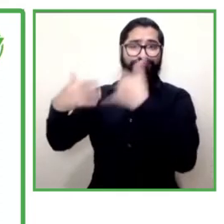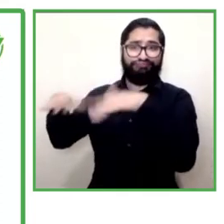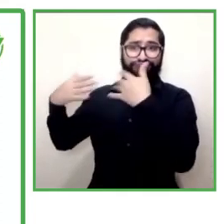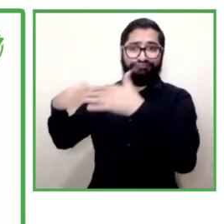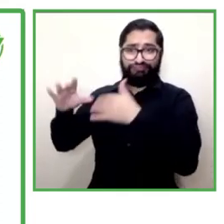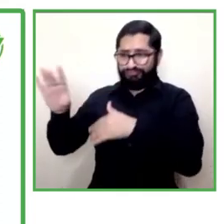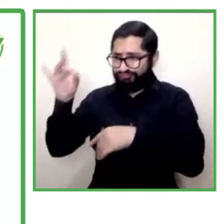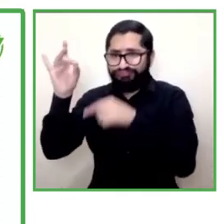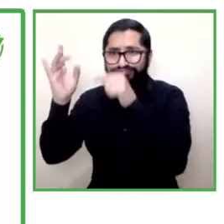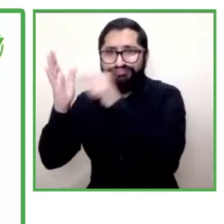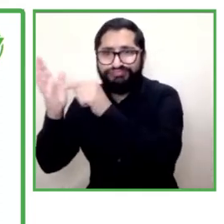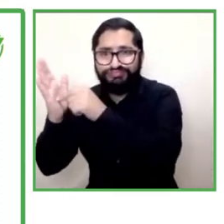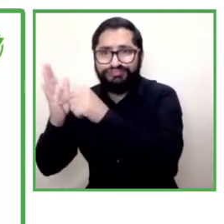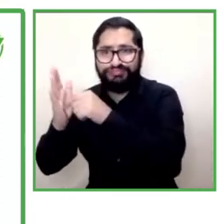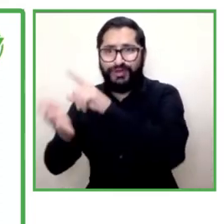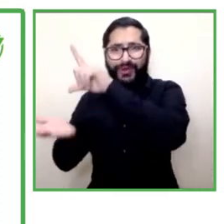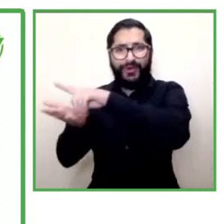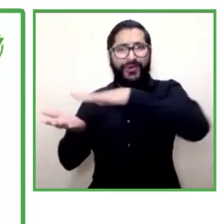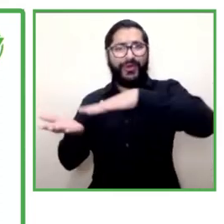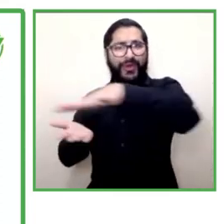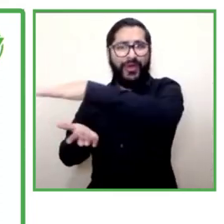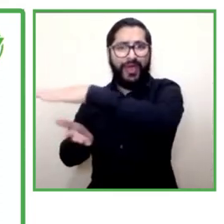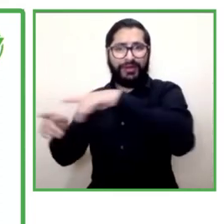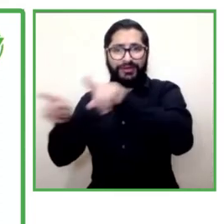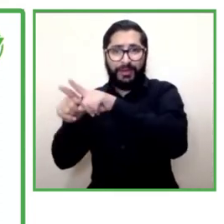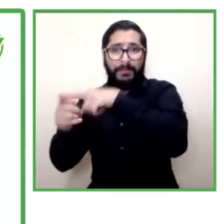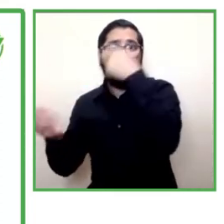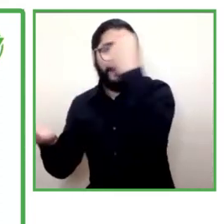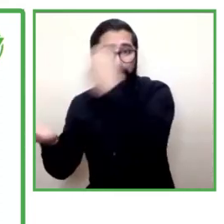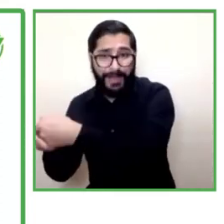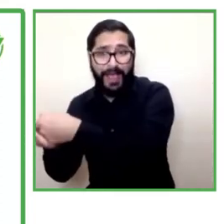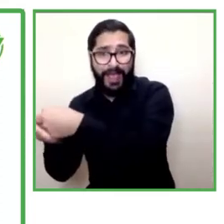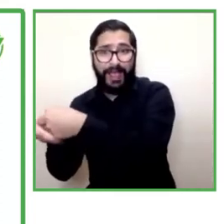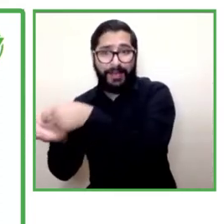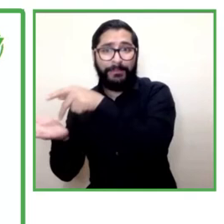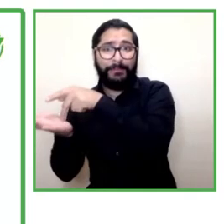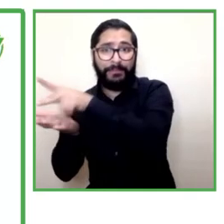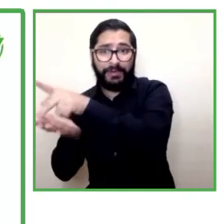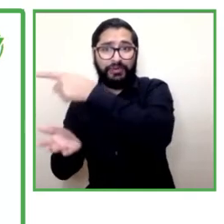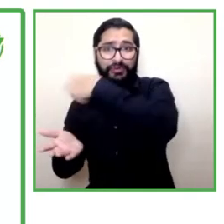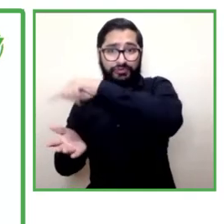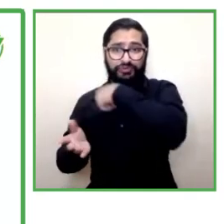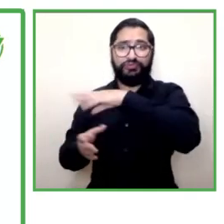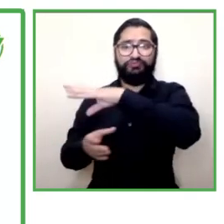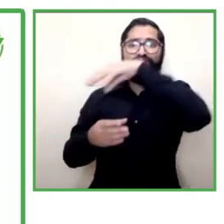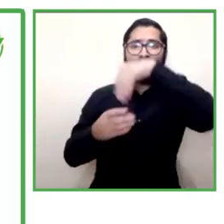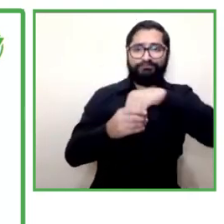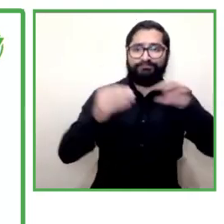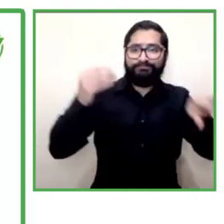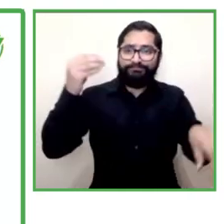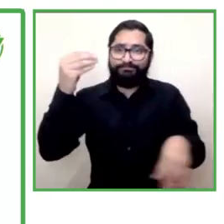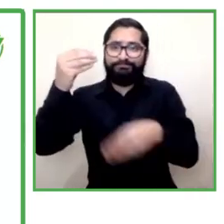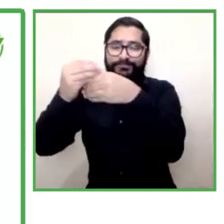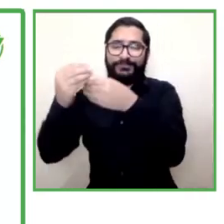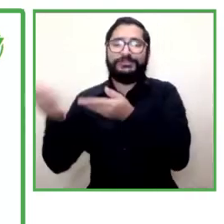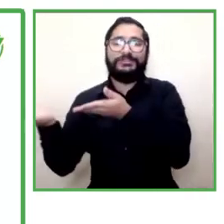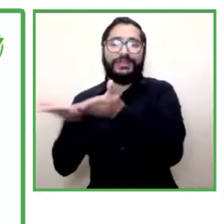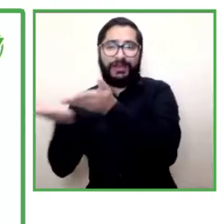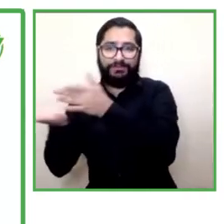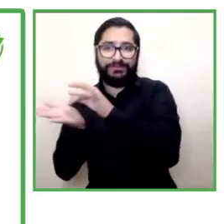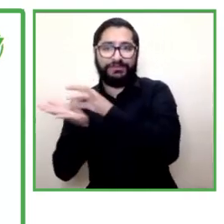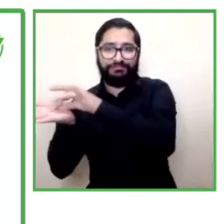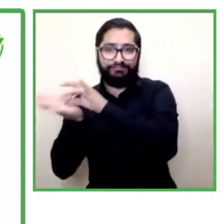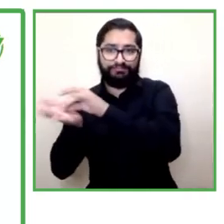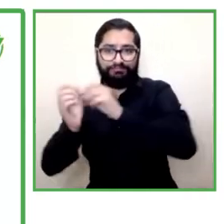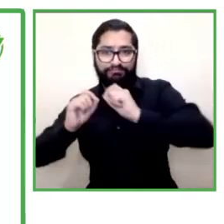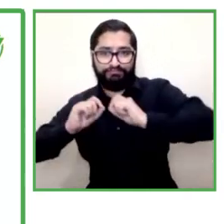additional services, we expand very fastly. So as I mentioned, we have more than 100 venues accessible. And last